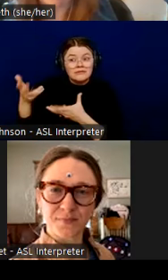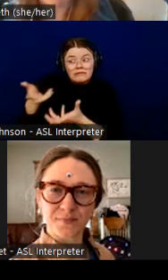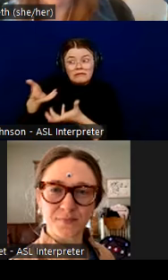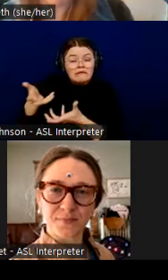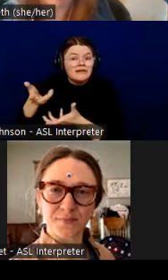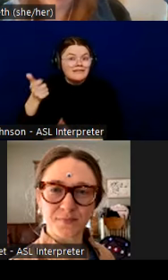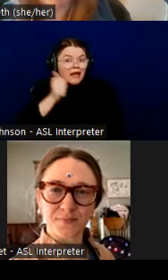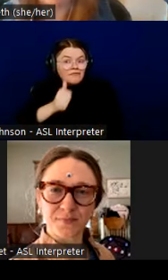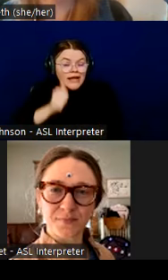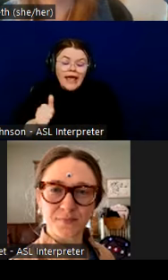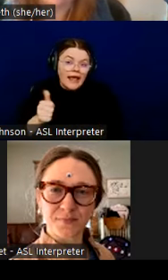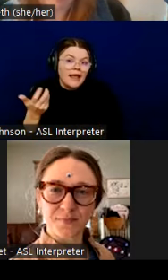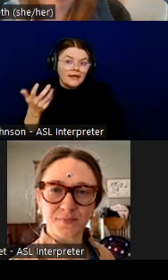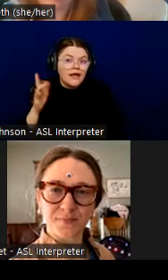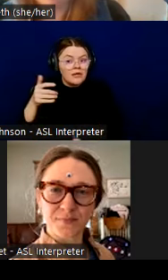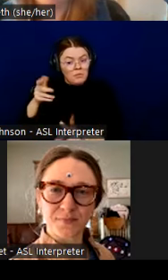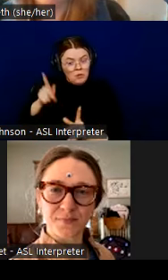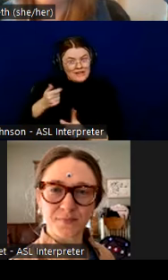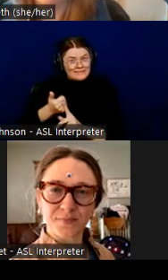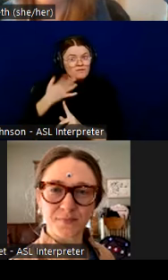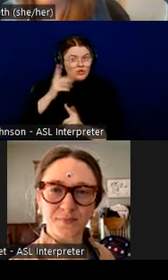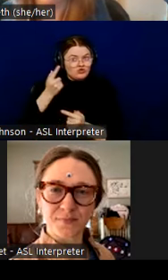different shape than we'd expect, but it does happen.